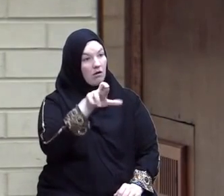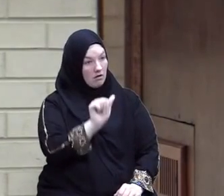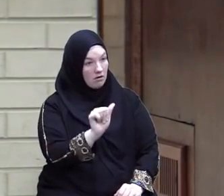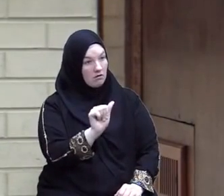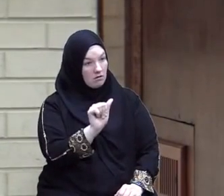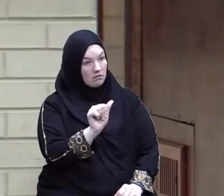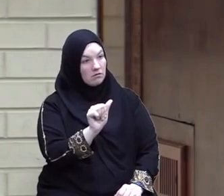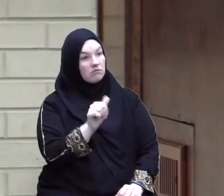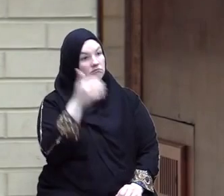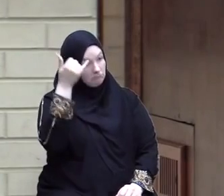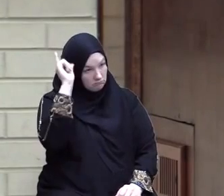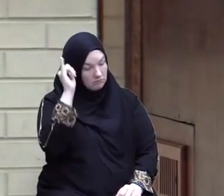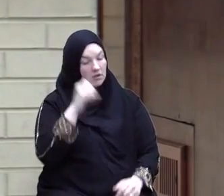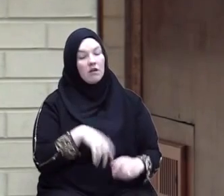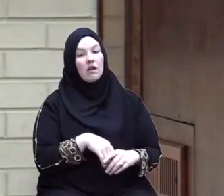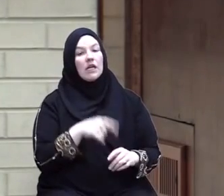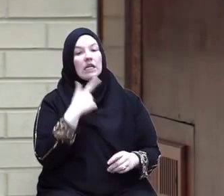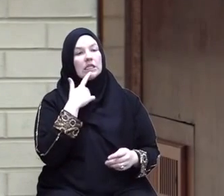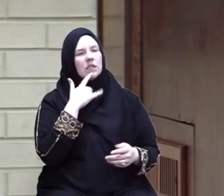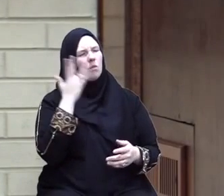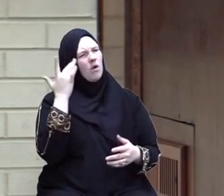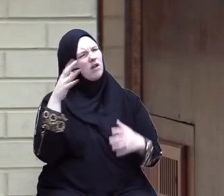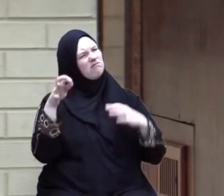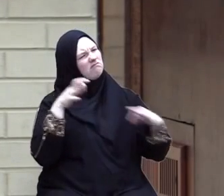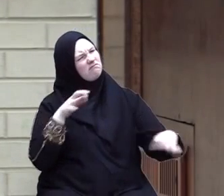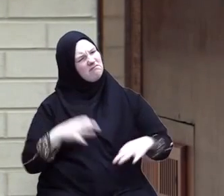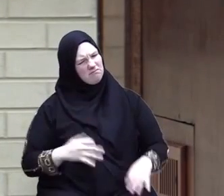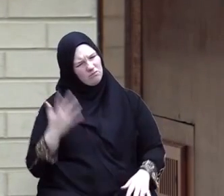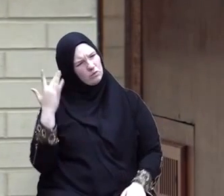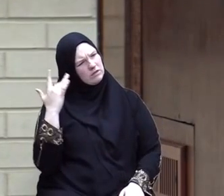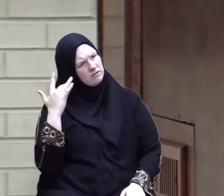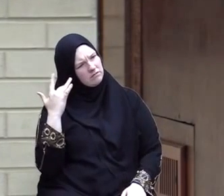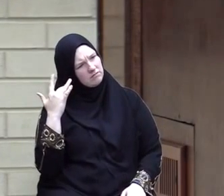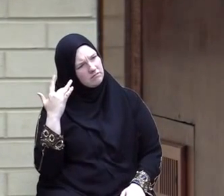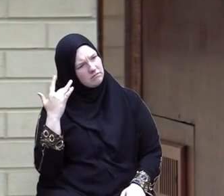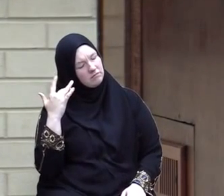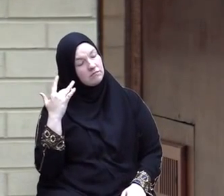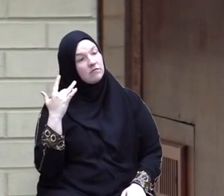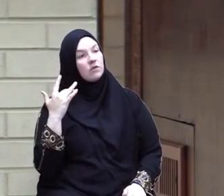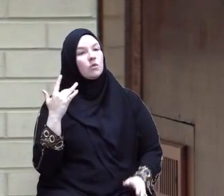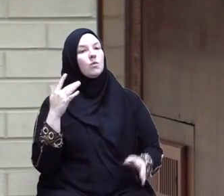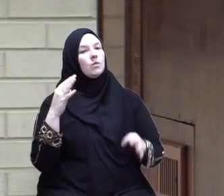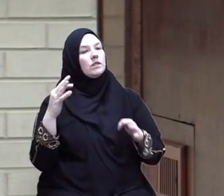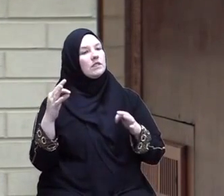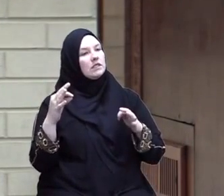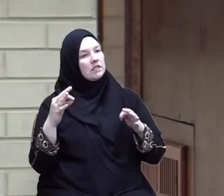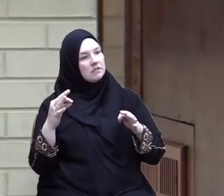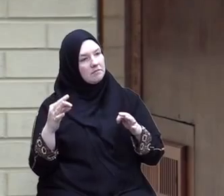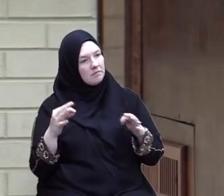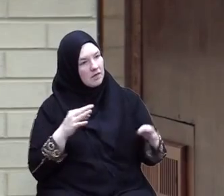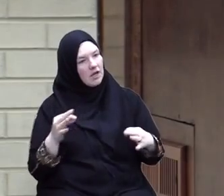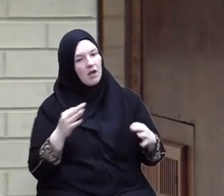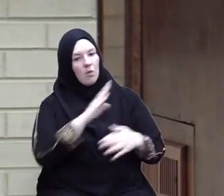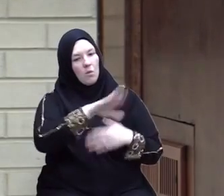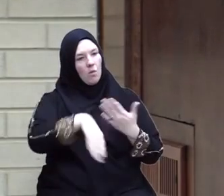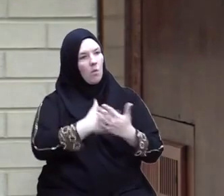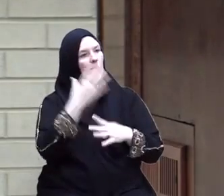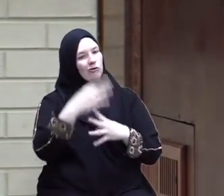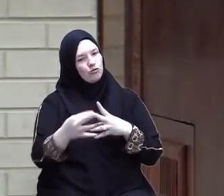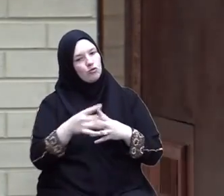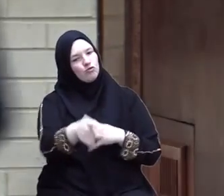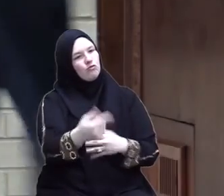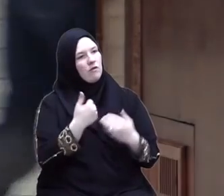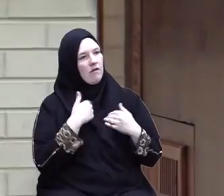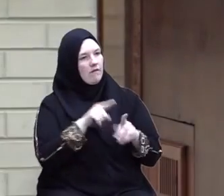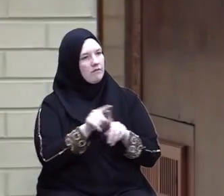classifications and these descriptions is to lay down all the choices we have as humans.